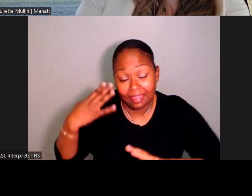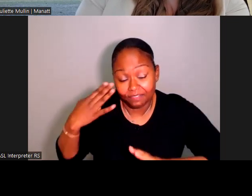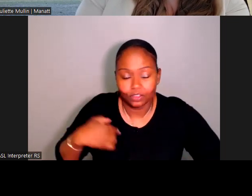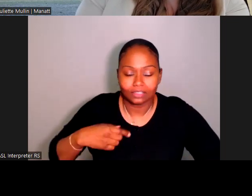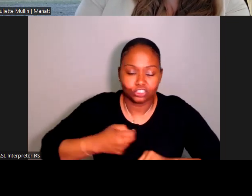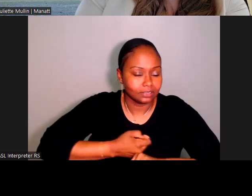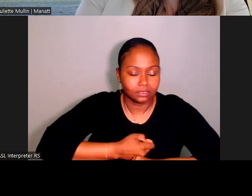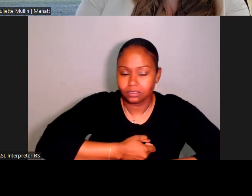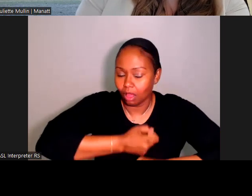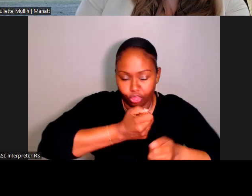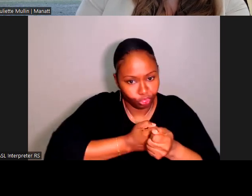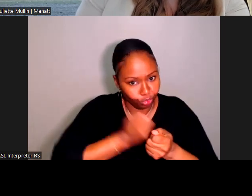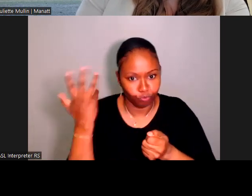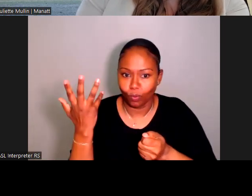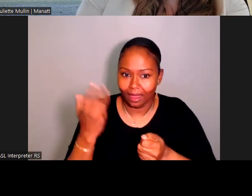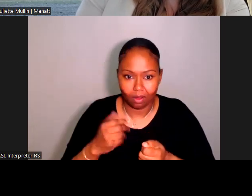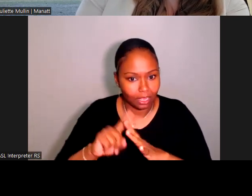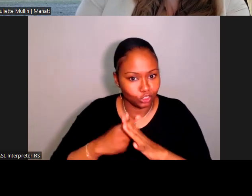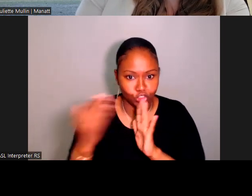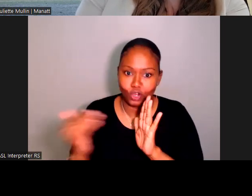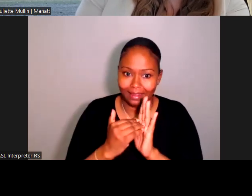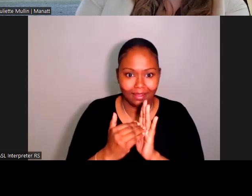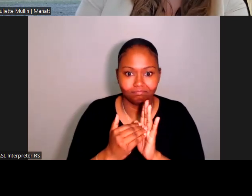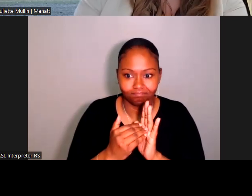it out and start over. Thanks.